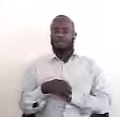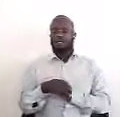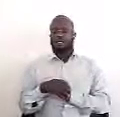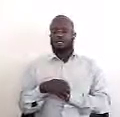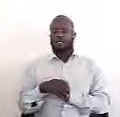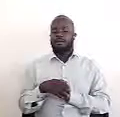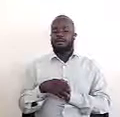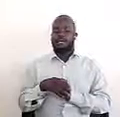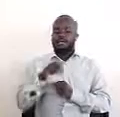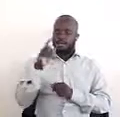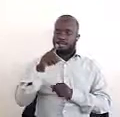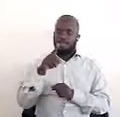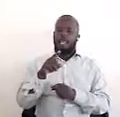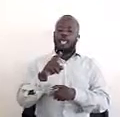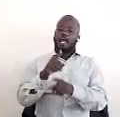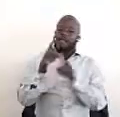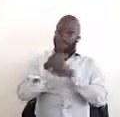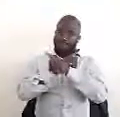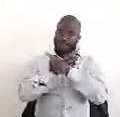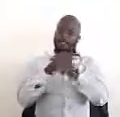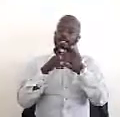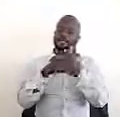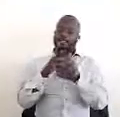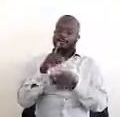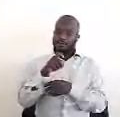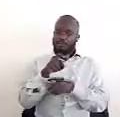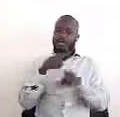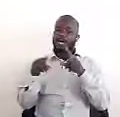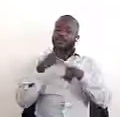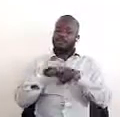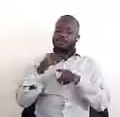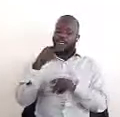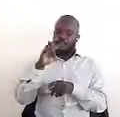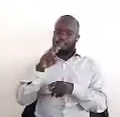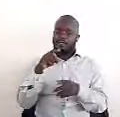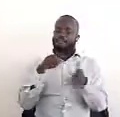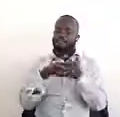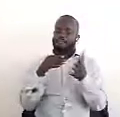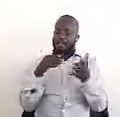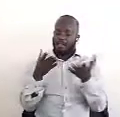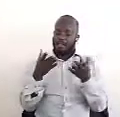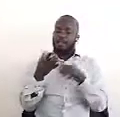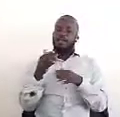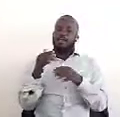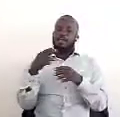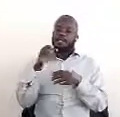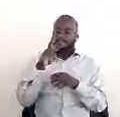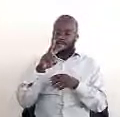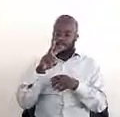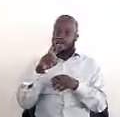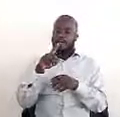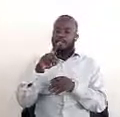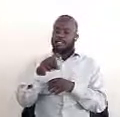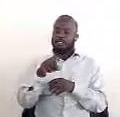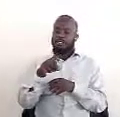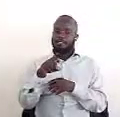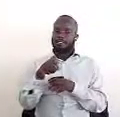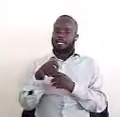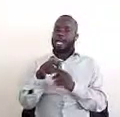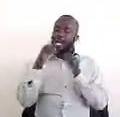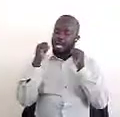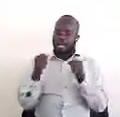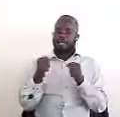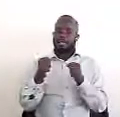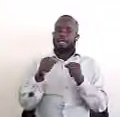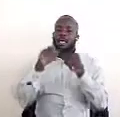Antibodies are the body's defense against infection. However, in the case of HIV infection, the HIV virus is very